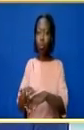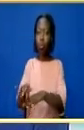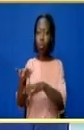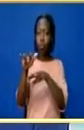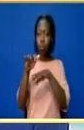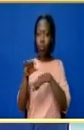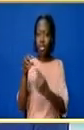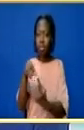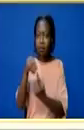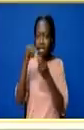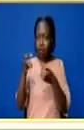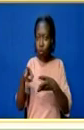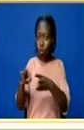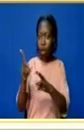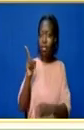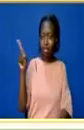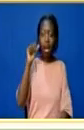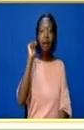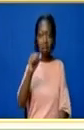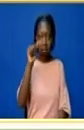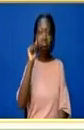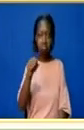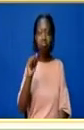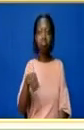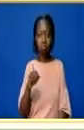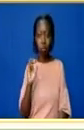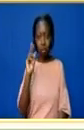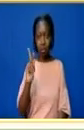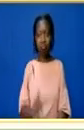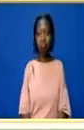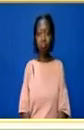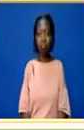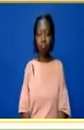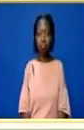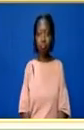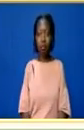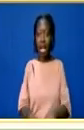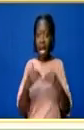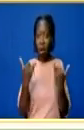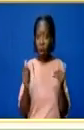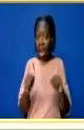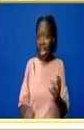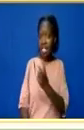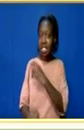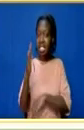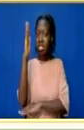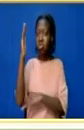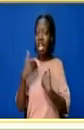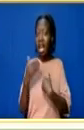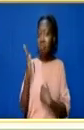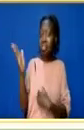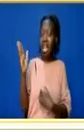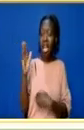there is water following a channel somewhere. Yeah. Okay. So you find there is a tree somewhere